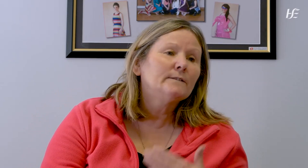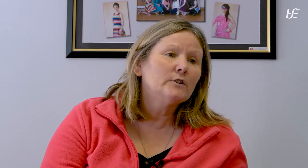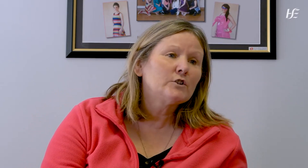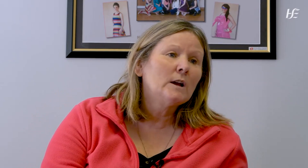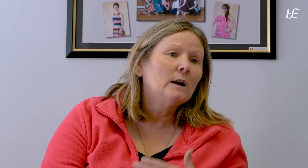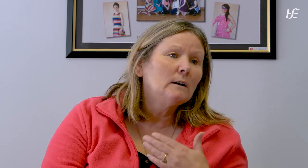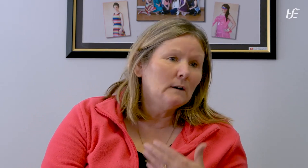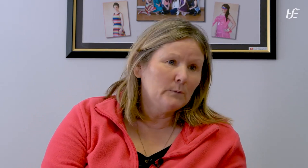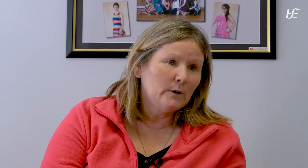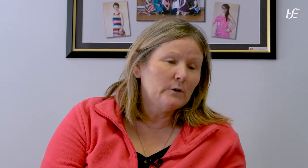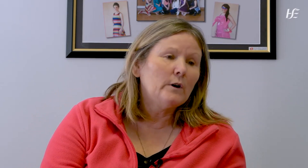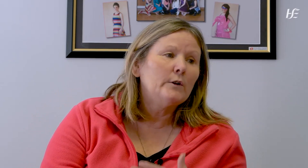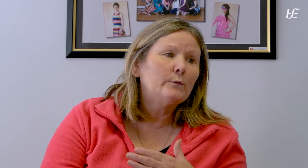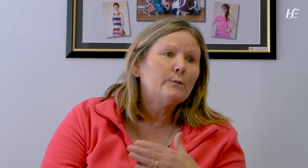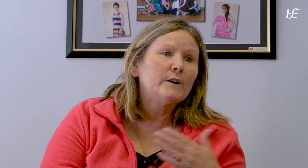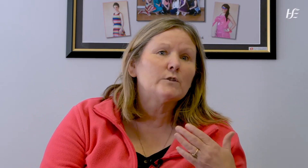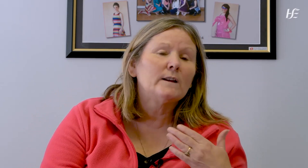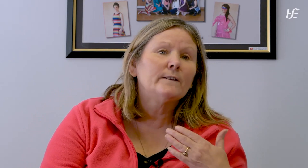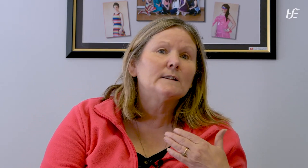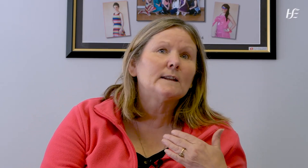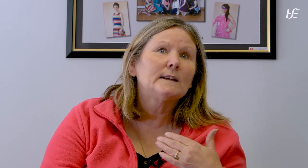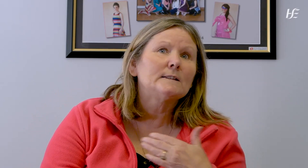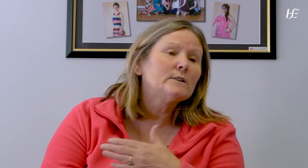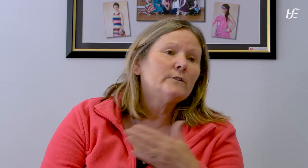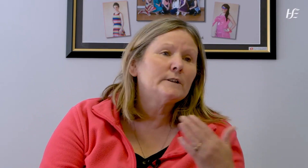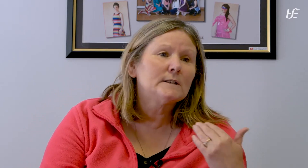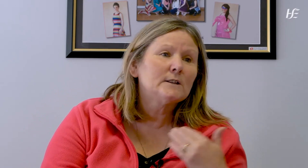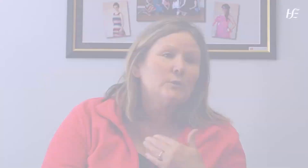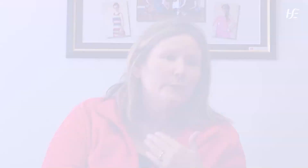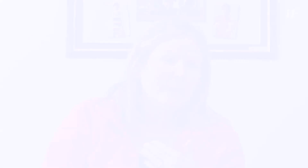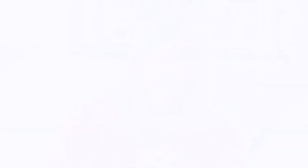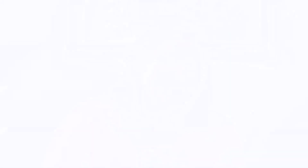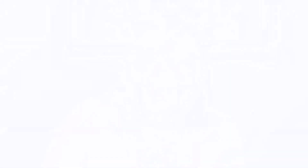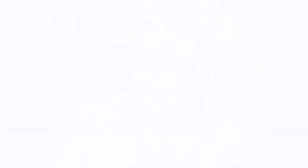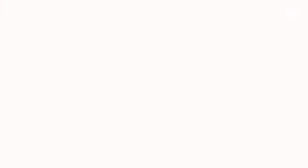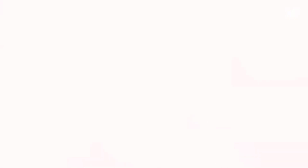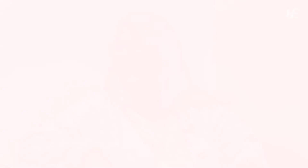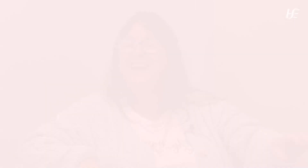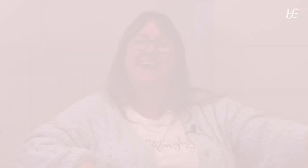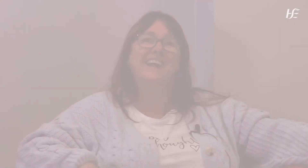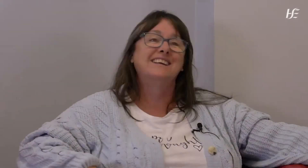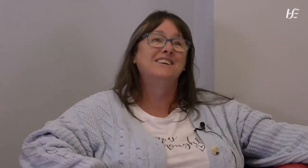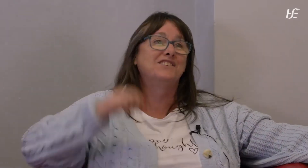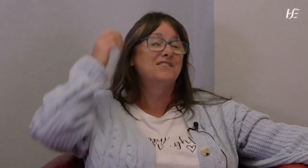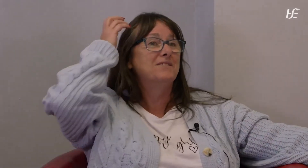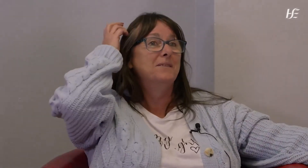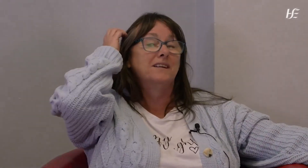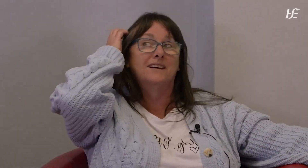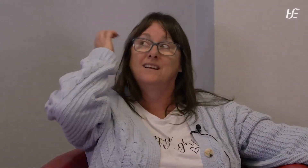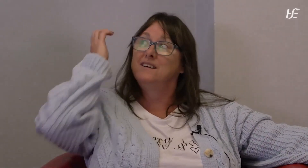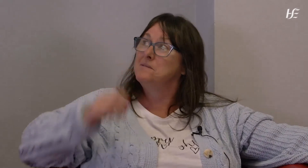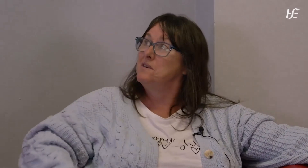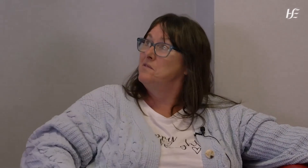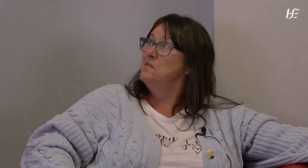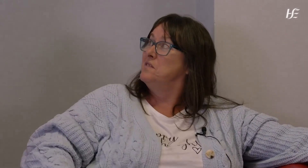and a hot flush all in one go. And I find that I get disoriented. I don't know where I am. And I didn't go through the